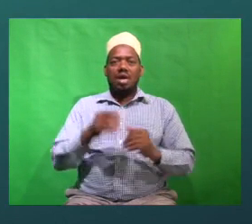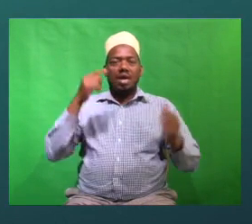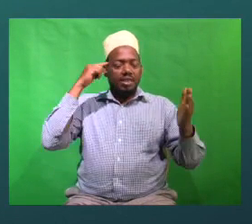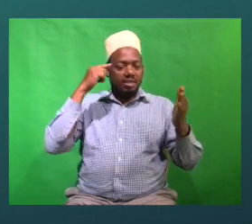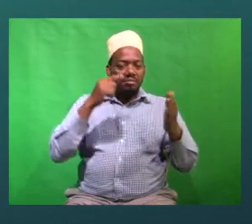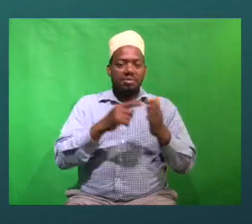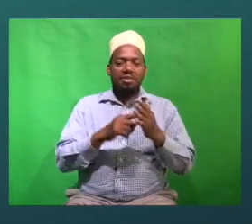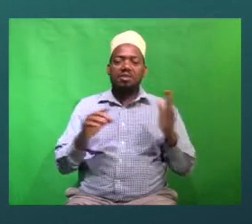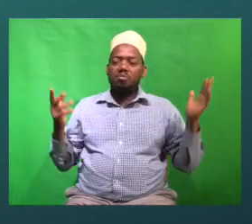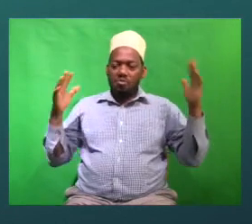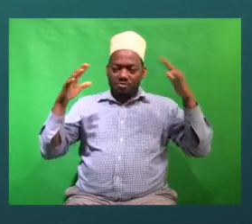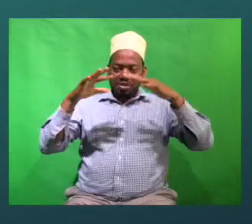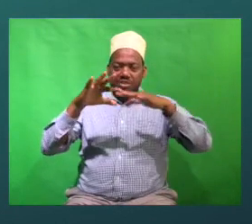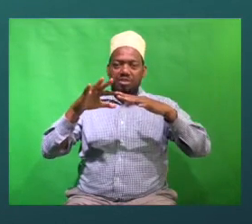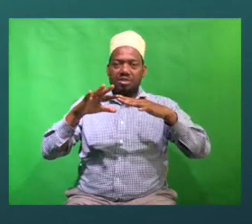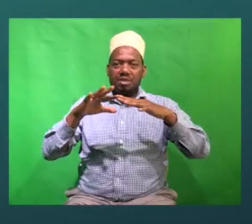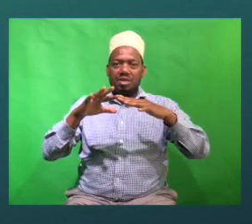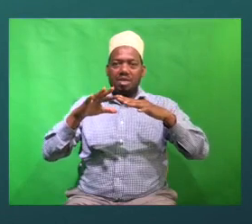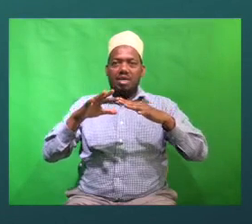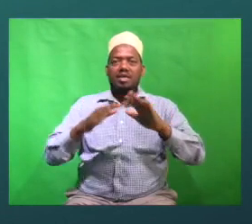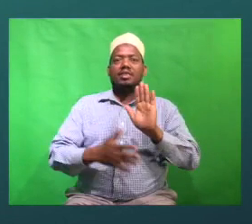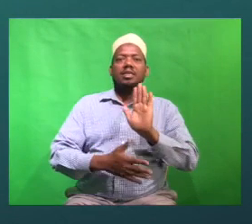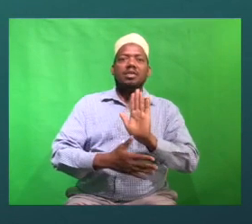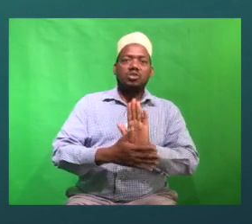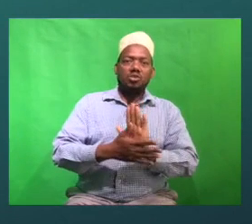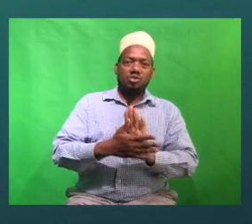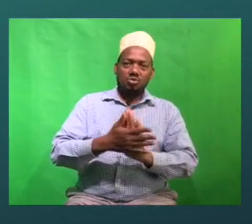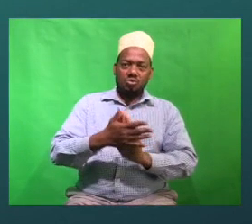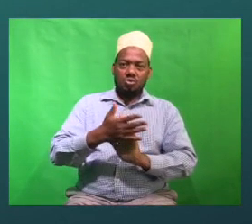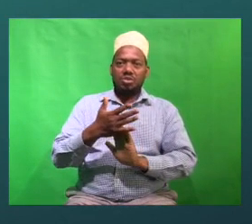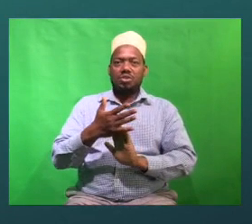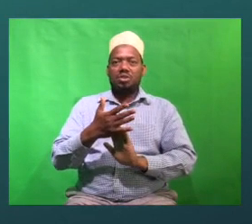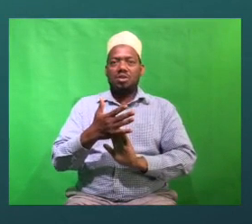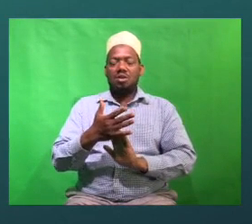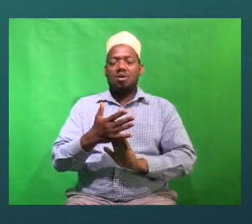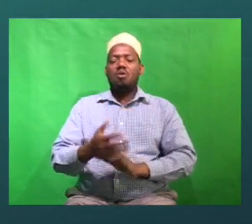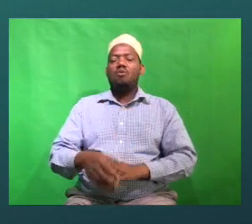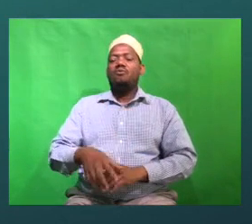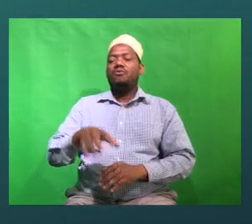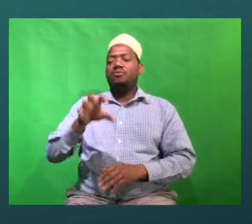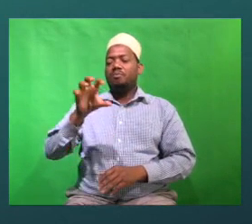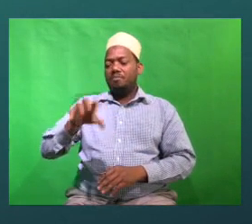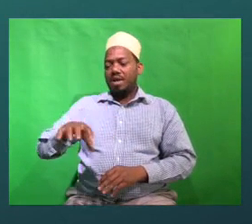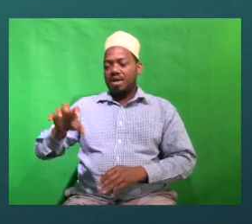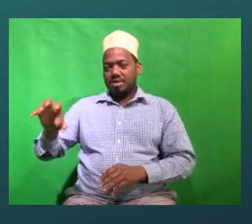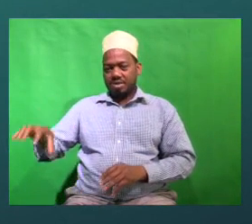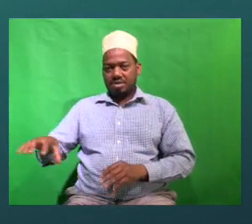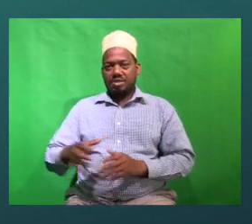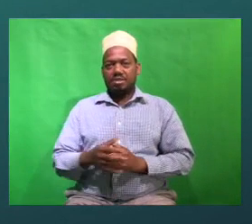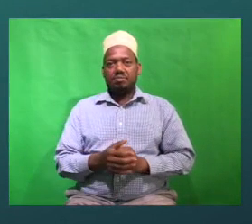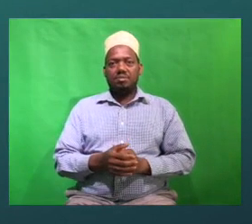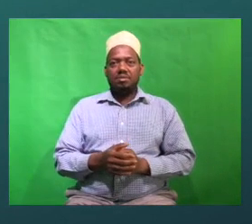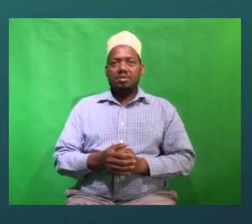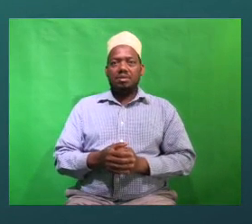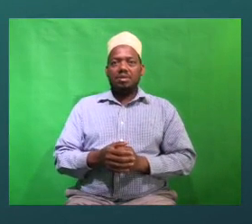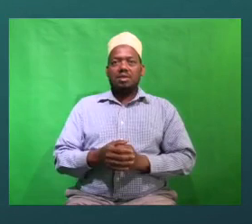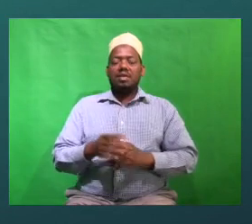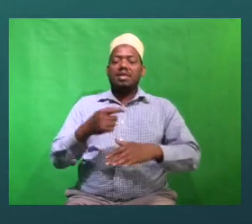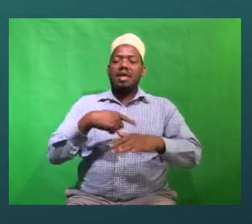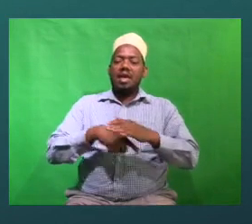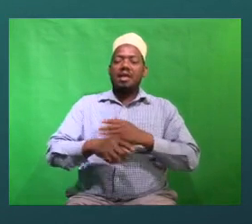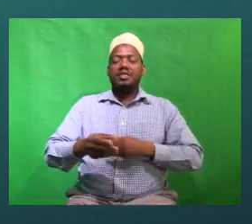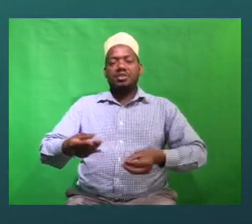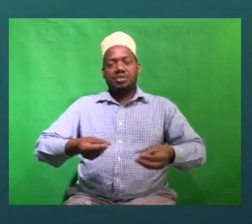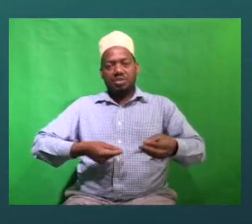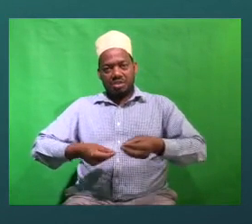It means population is a source. Another is population is a source of market of any trade.